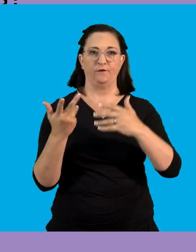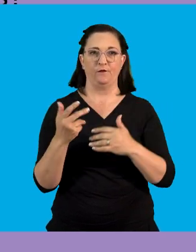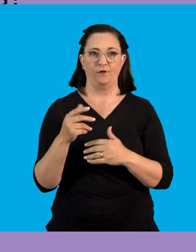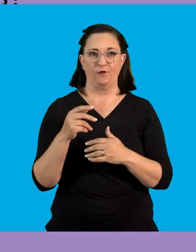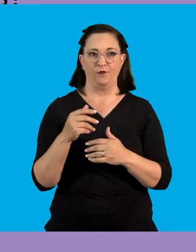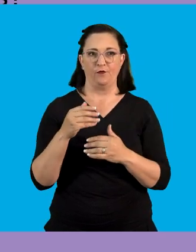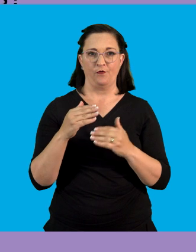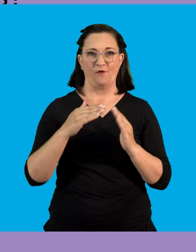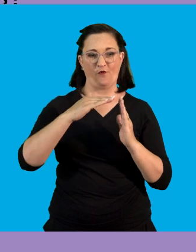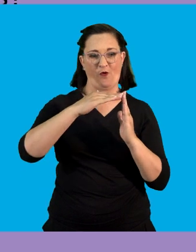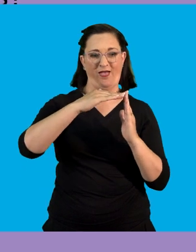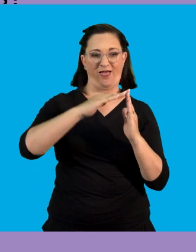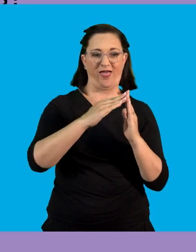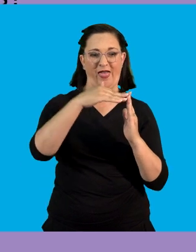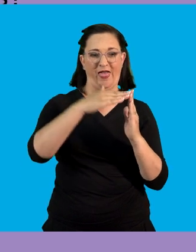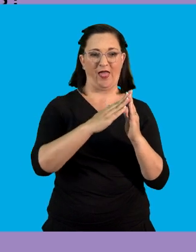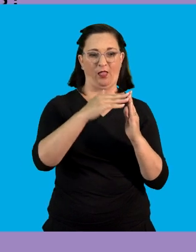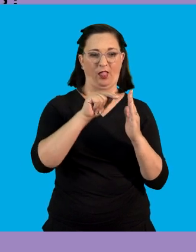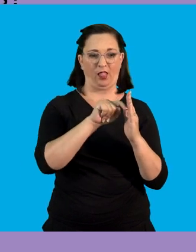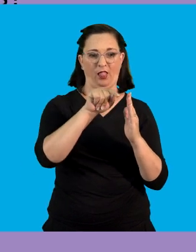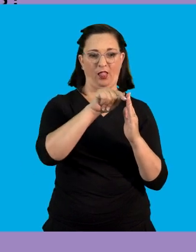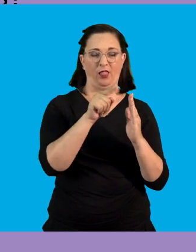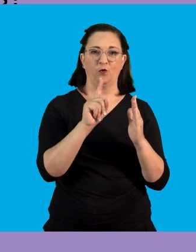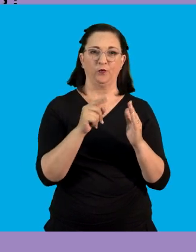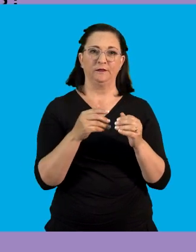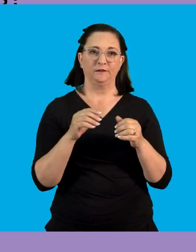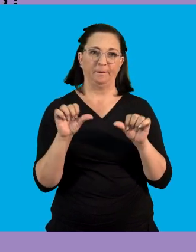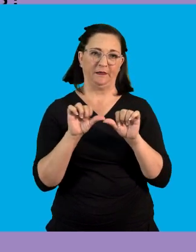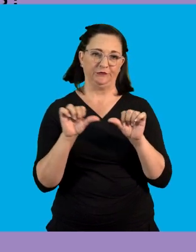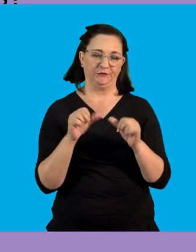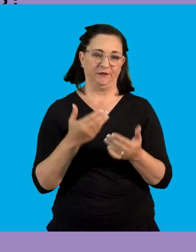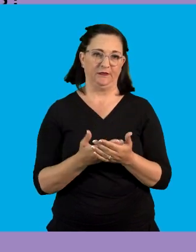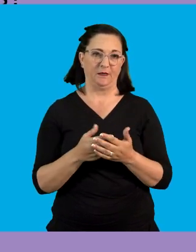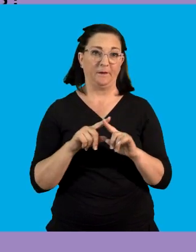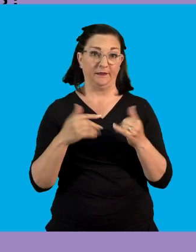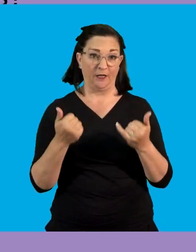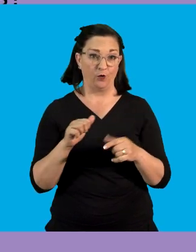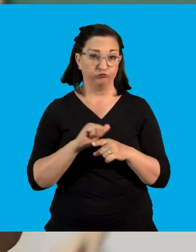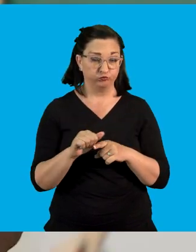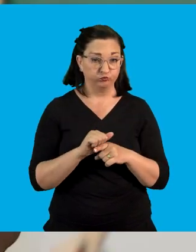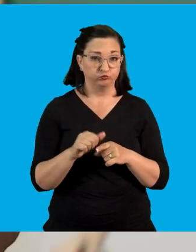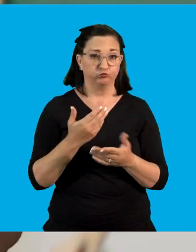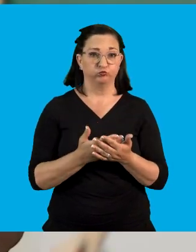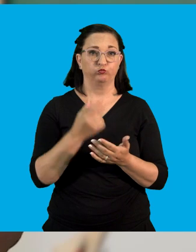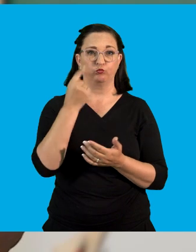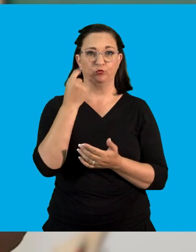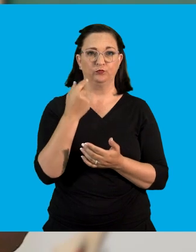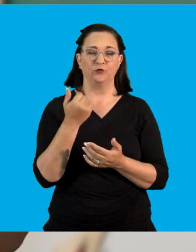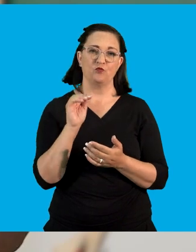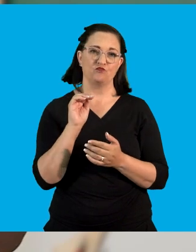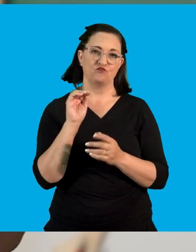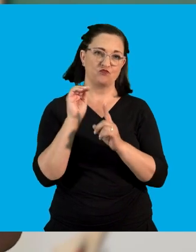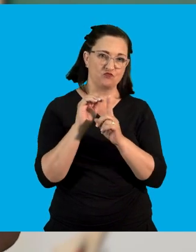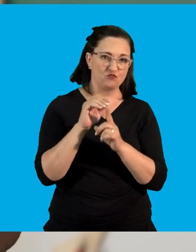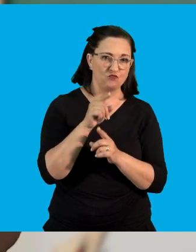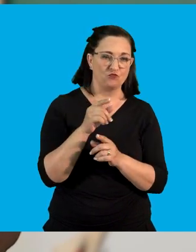is your conclusion about the sum of the angles? So let's do that practically so that you'd understand just remind you how to measure